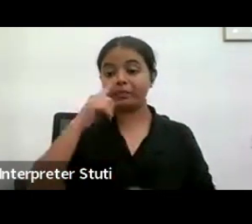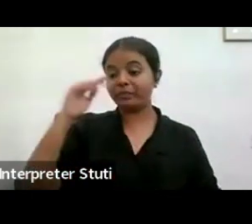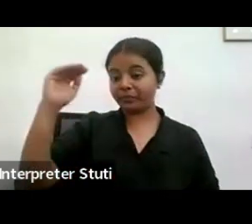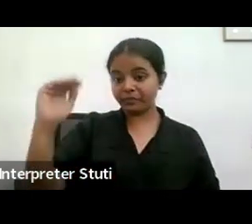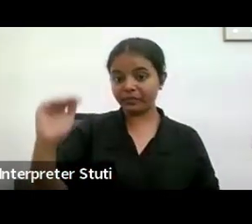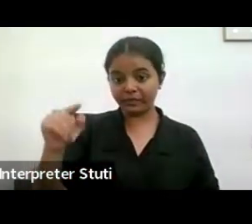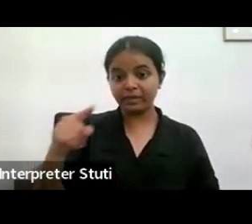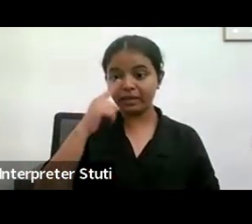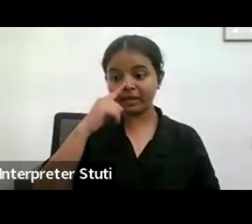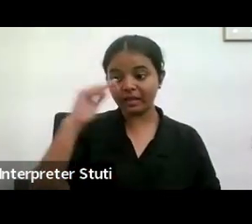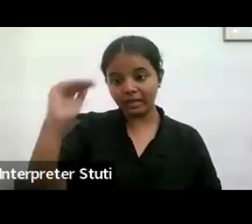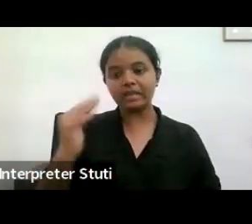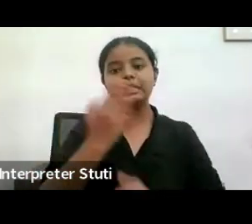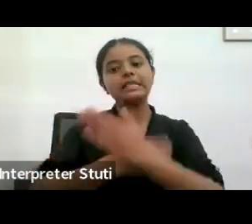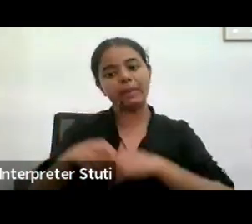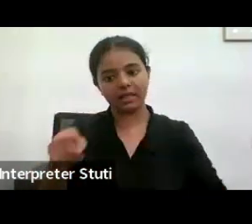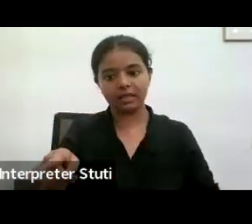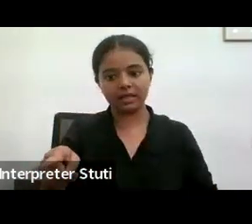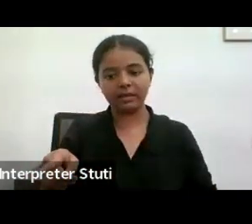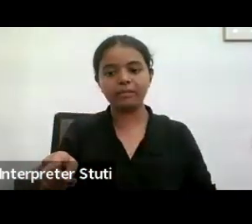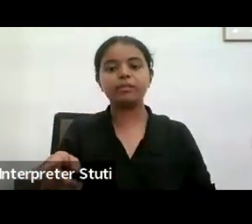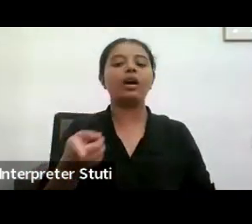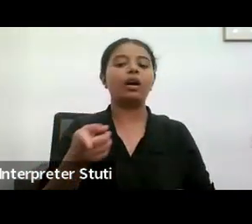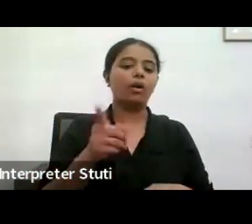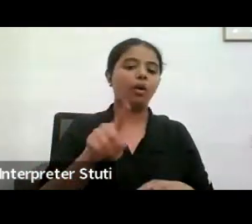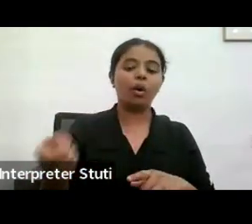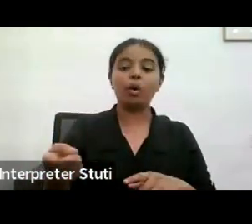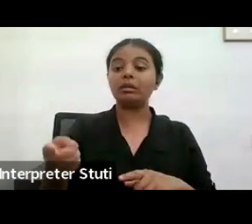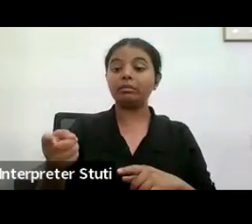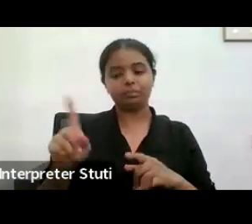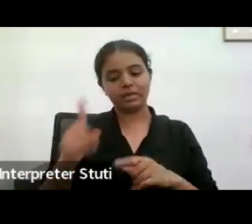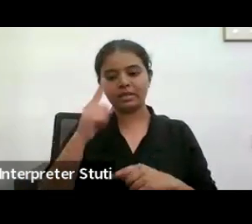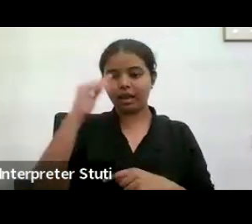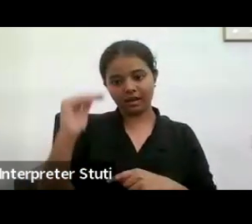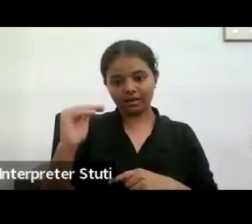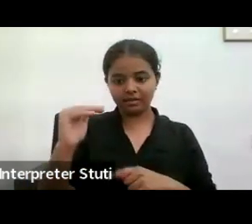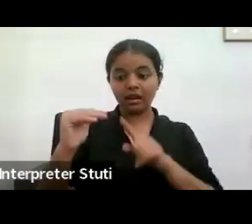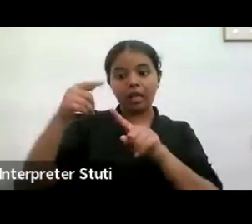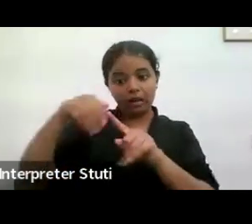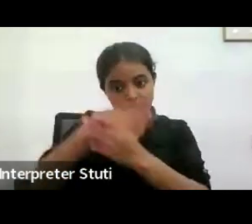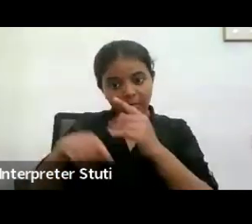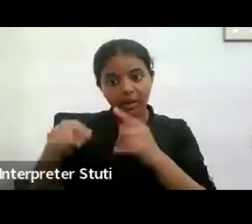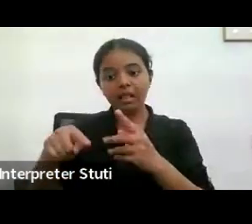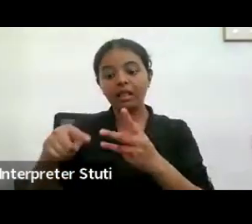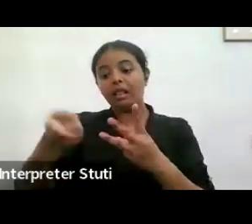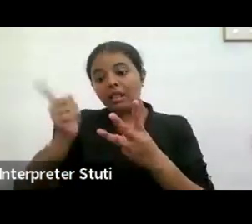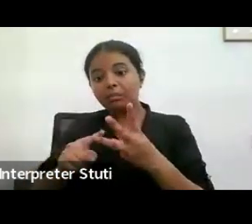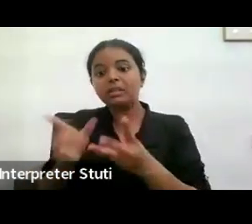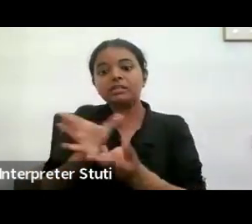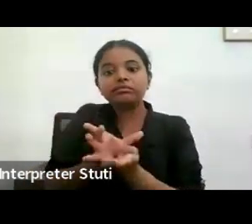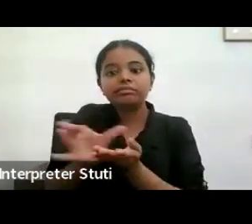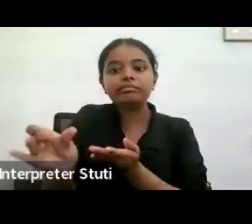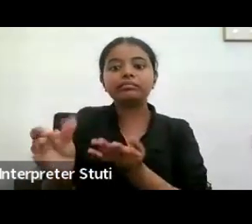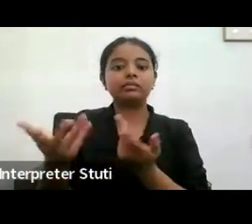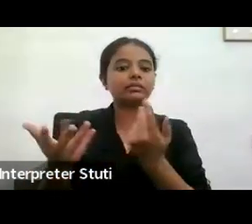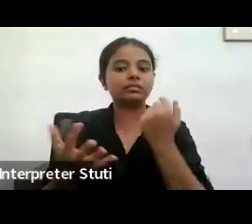girl child with disability, then there is a double marginalization that we know of and we understand, and our care plans have to